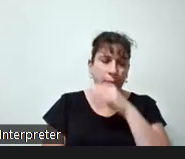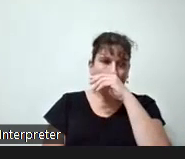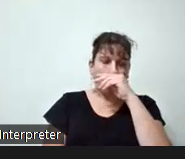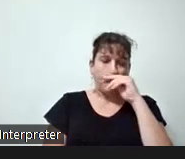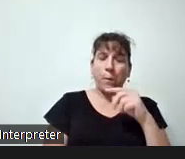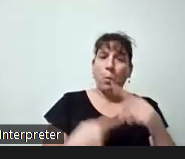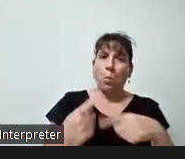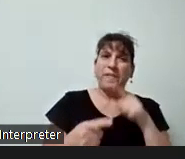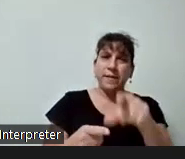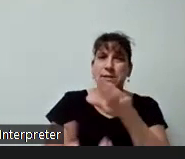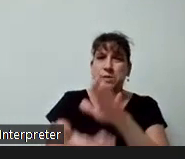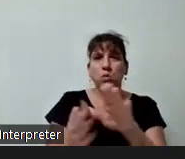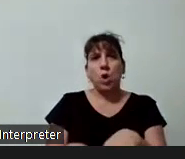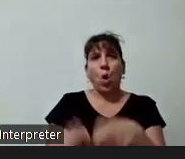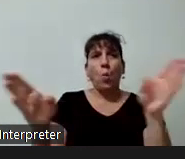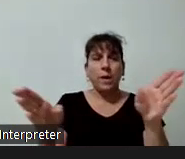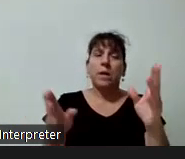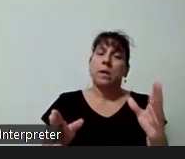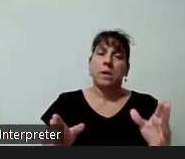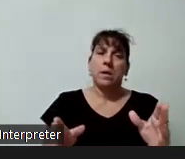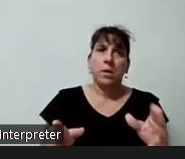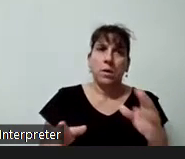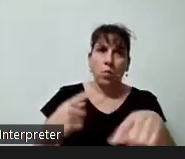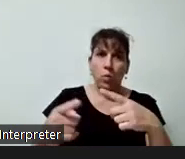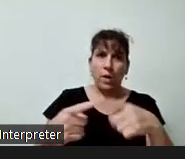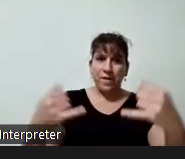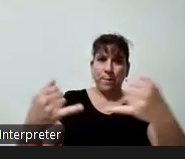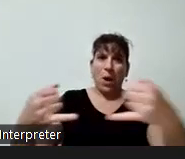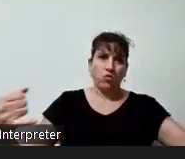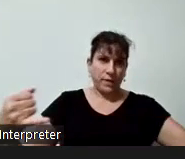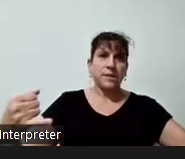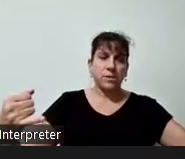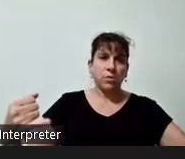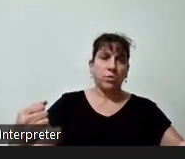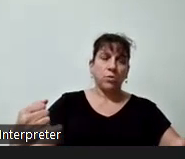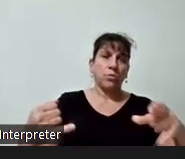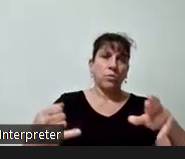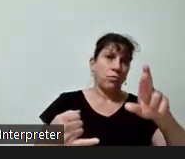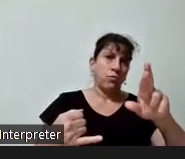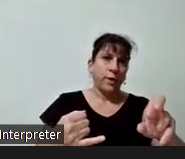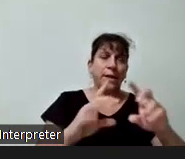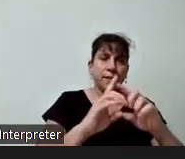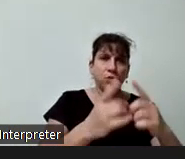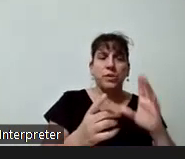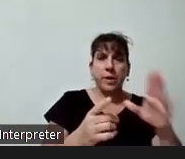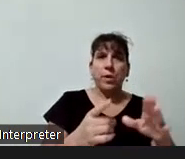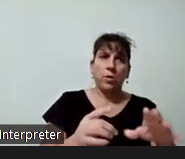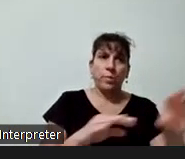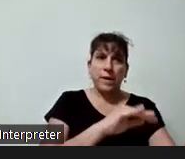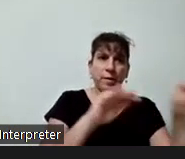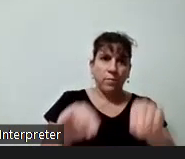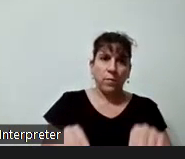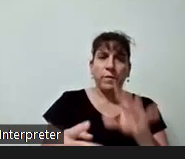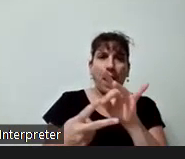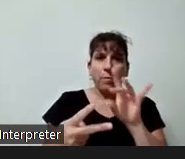school is now opening, I believe that once the boundary is redistricted, then they will actually relocate, or probably given the option